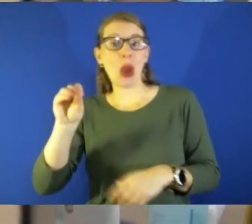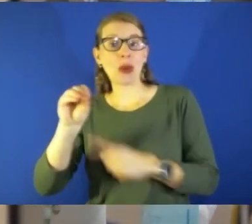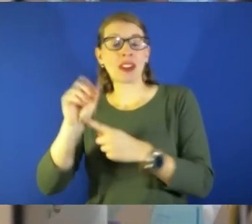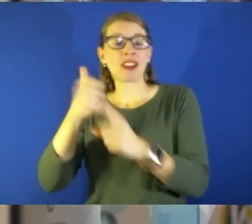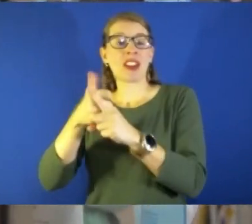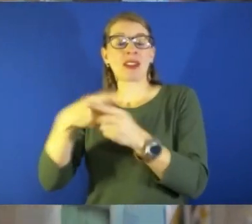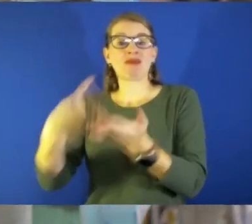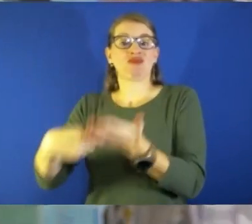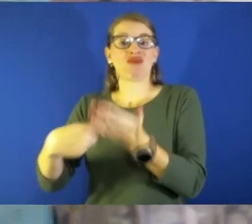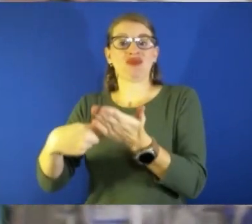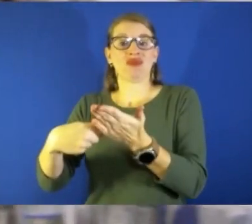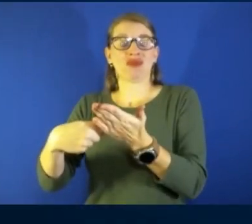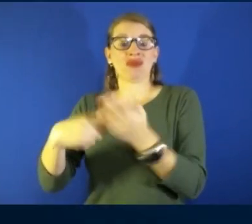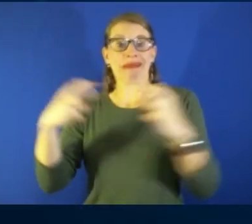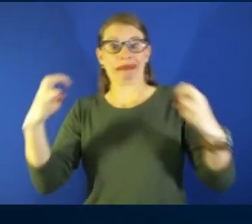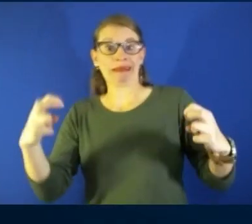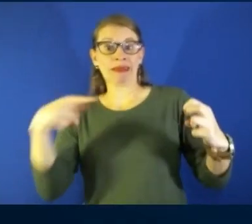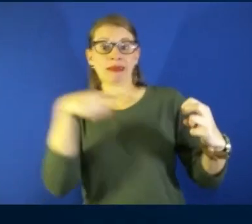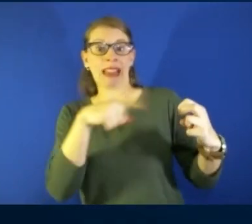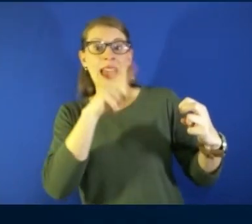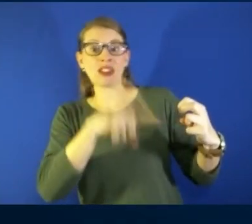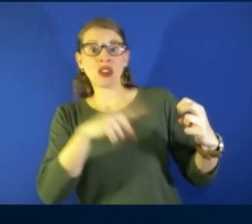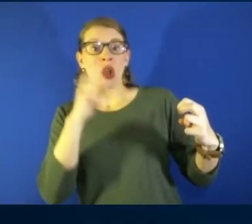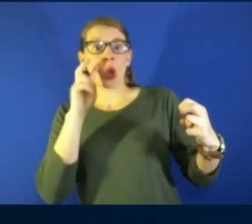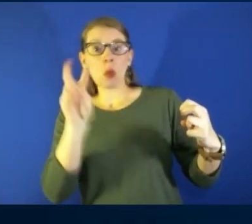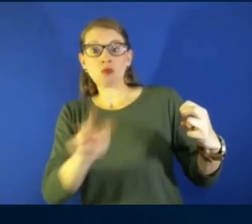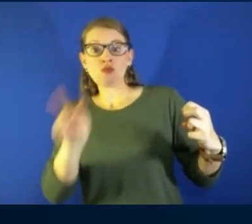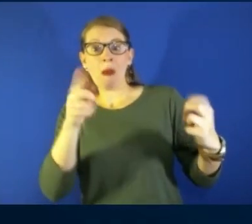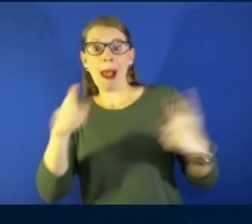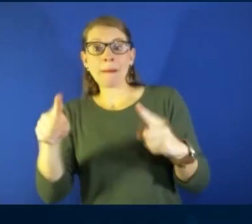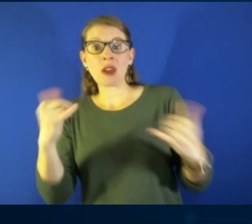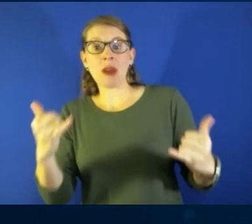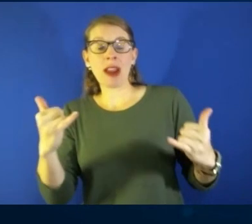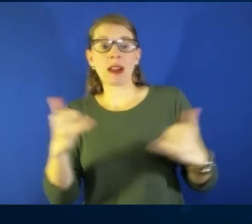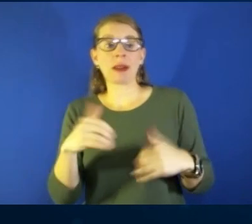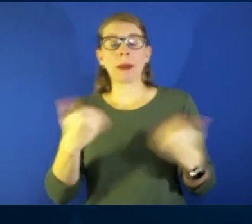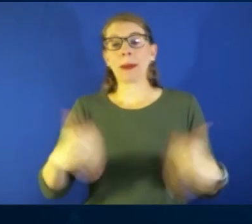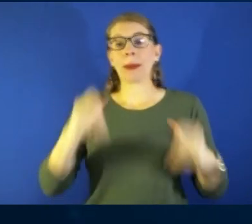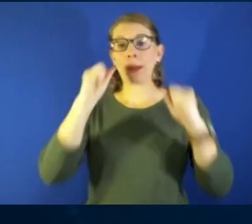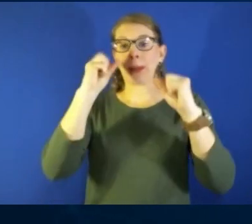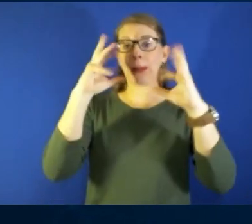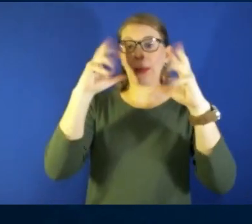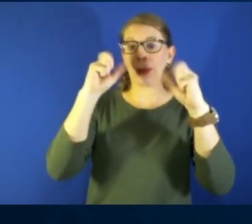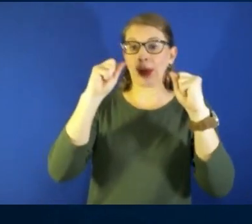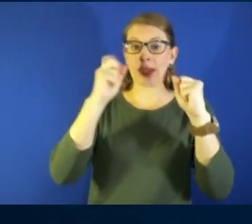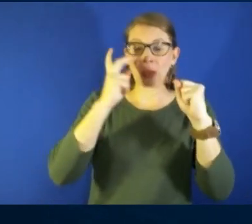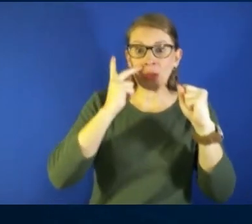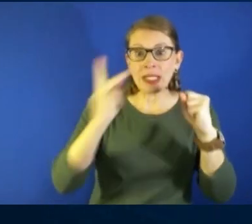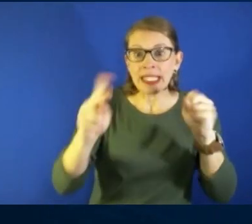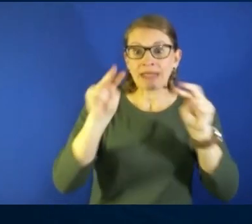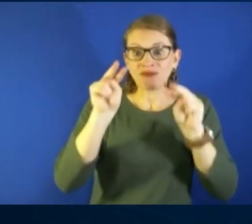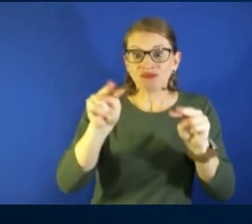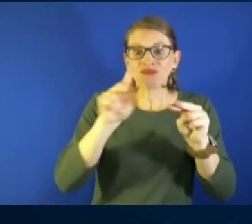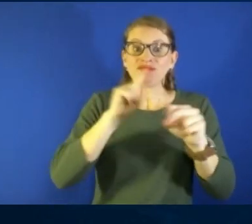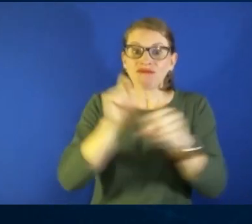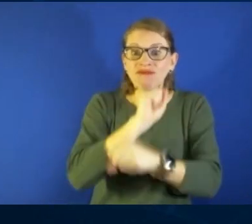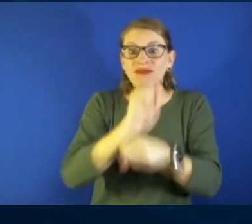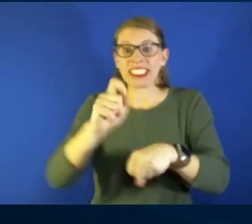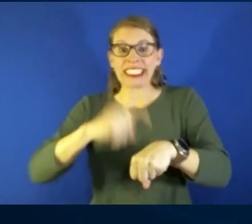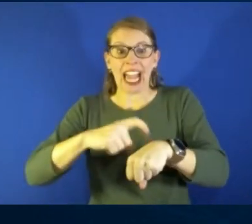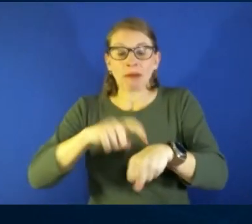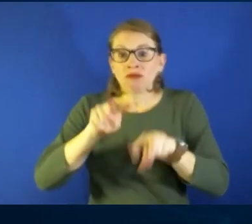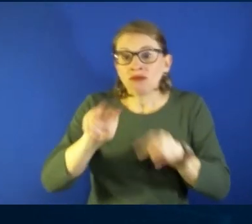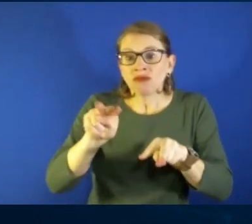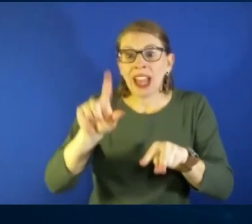about what we're looking at right now. But this is really remarkable to see in real time as Leanna